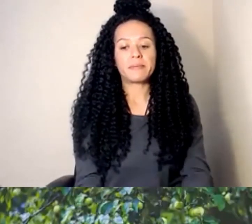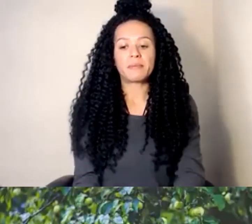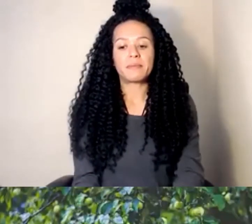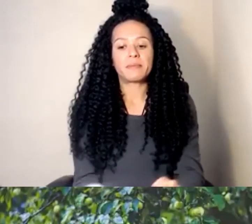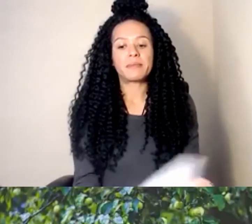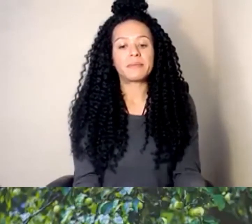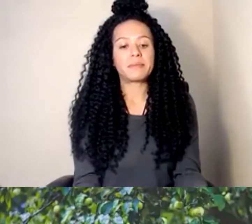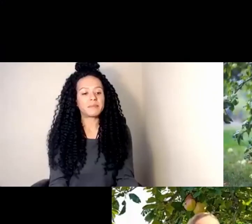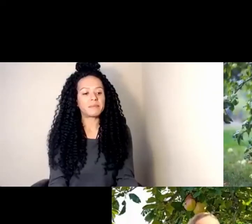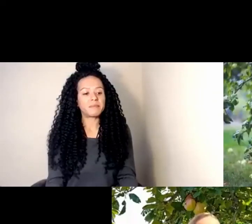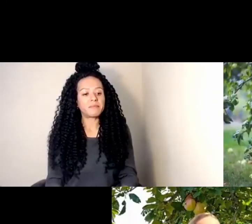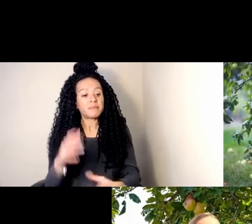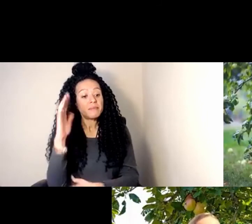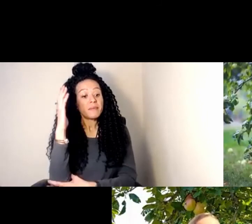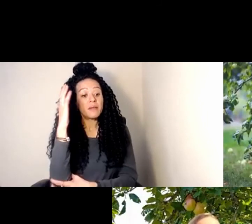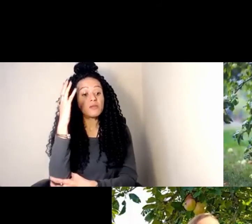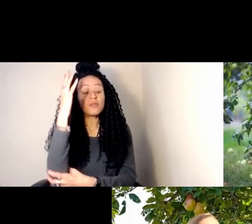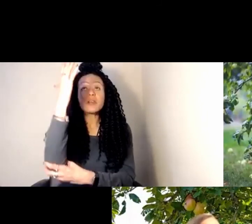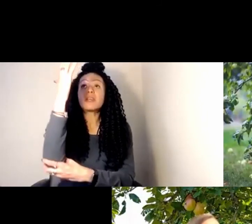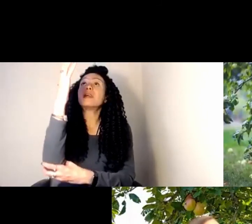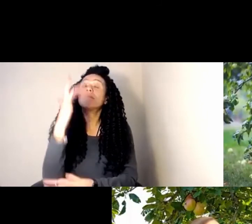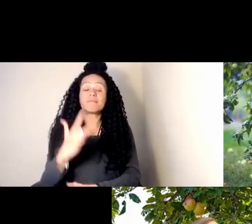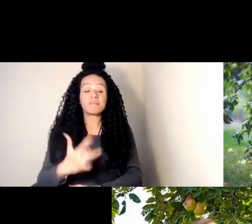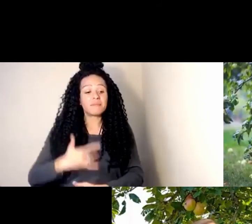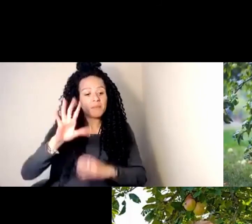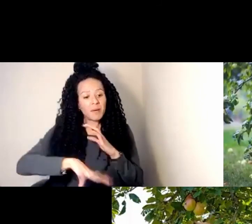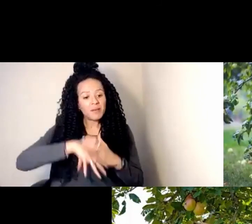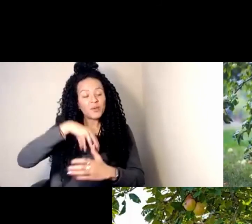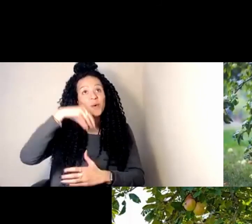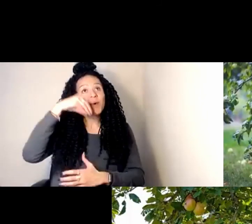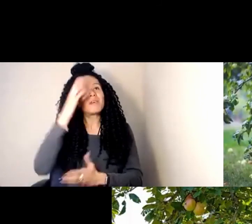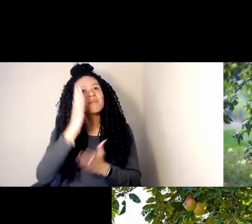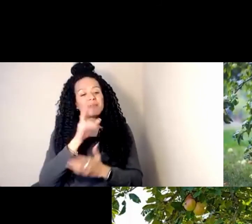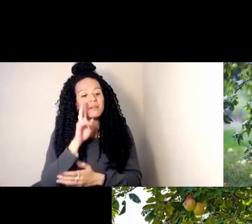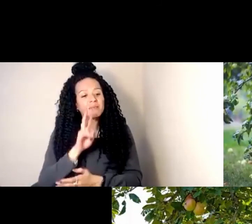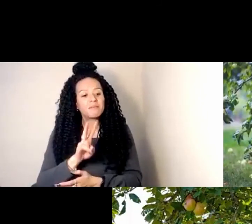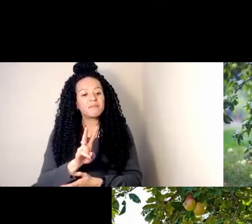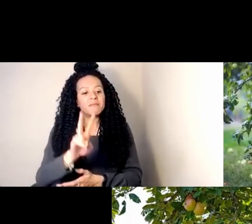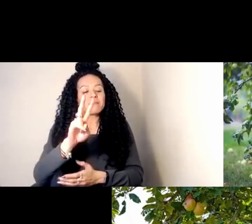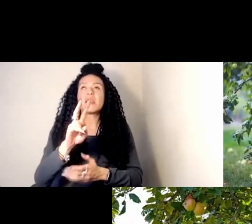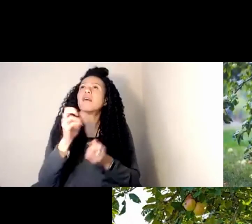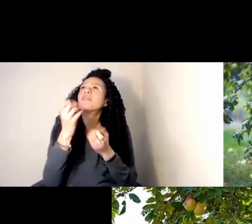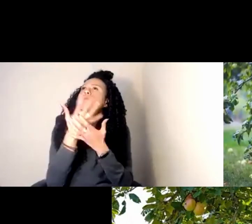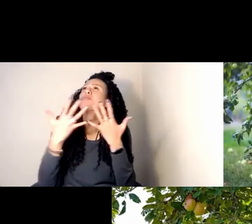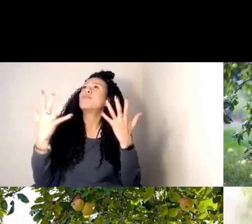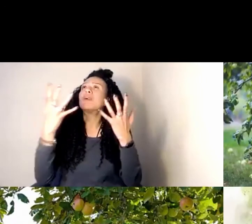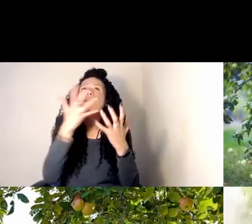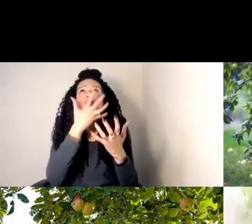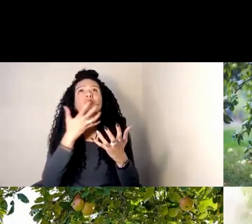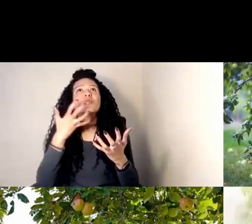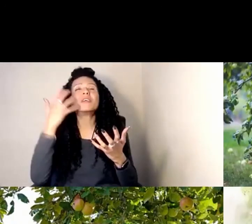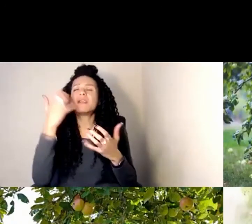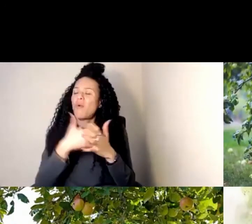The tree of my soul has seen, laden with fruit and